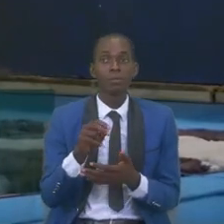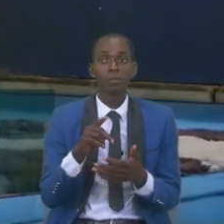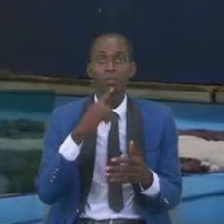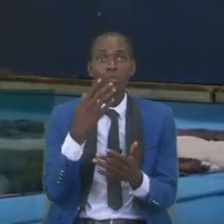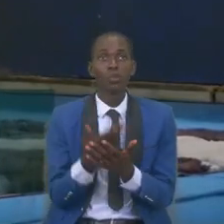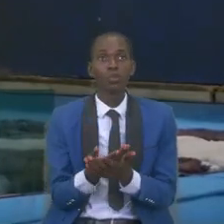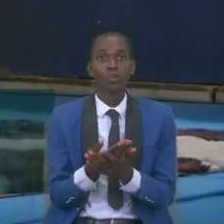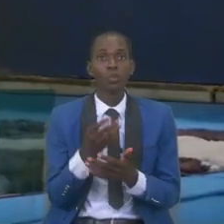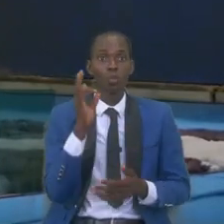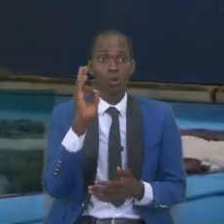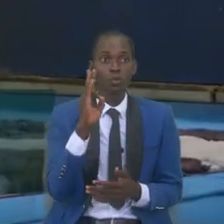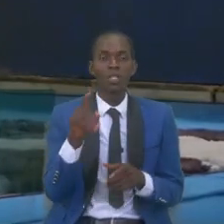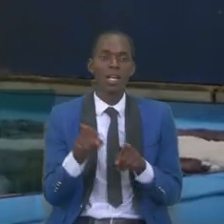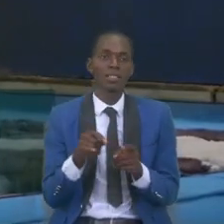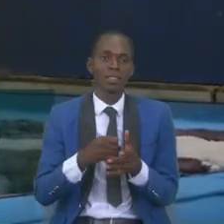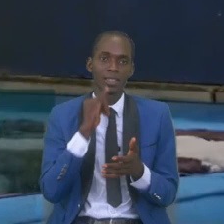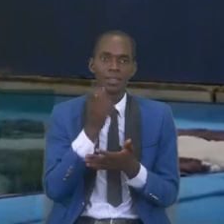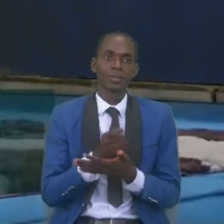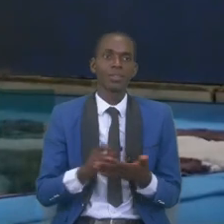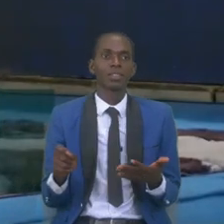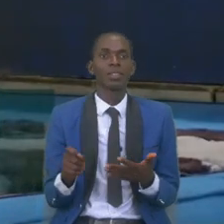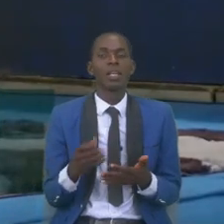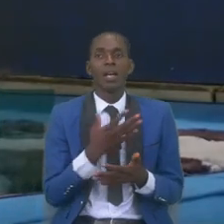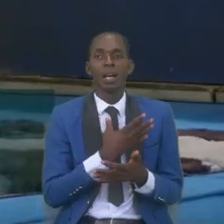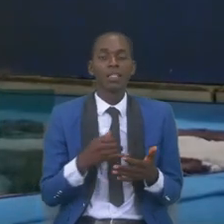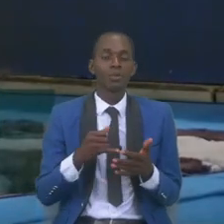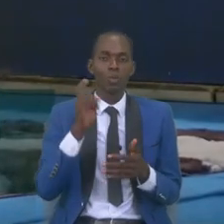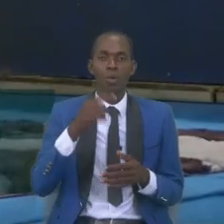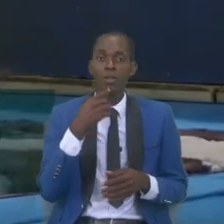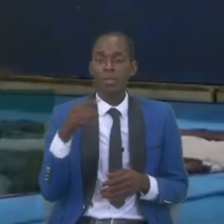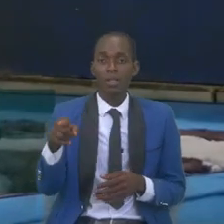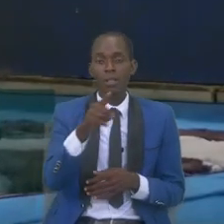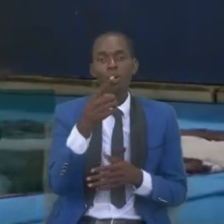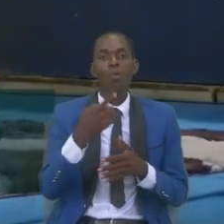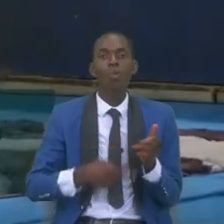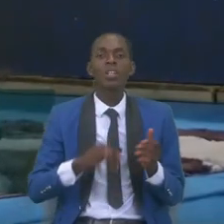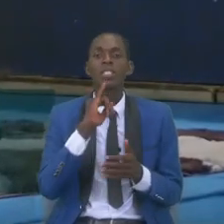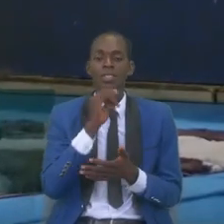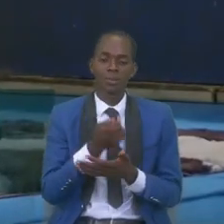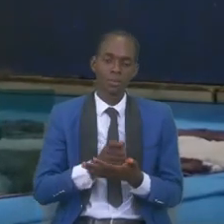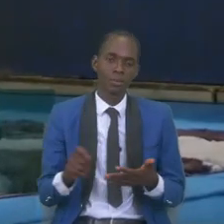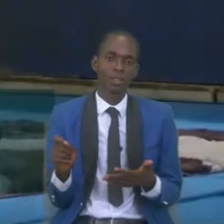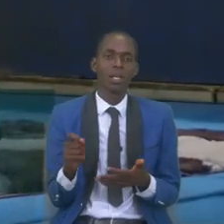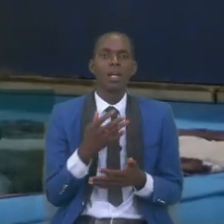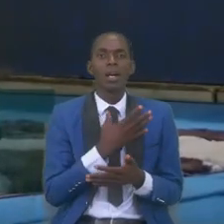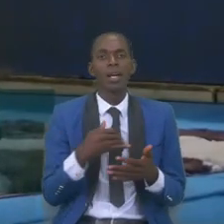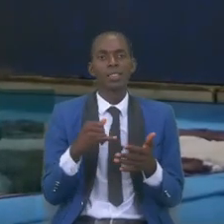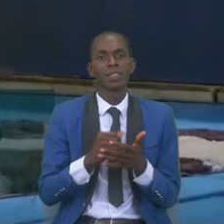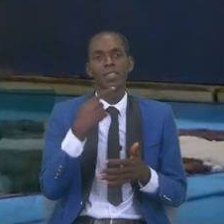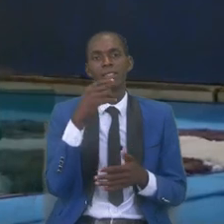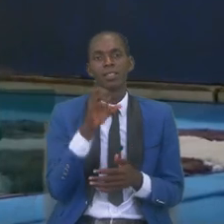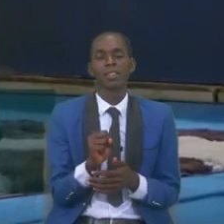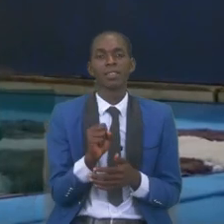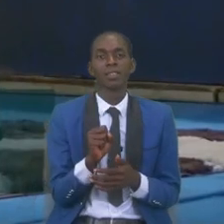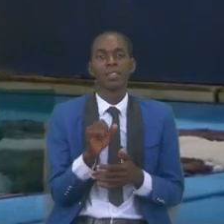get people into the kingdom of God, we must tell them what is written. And then it says that